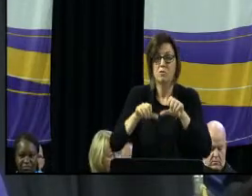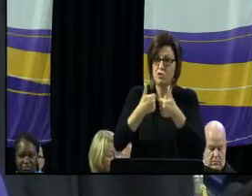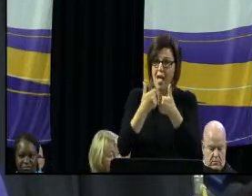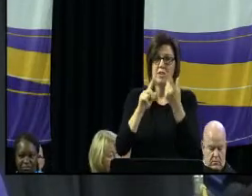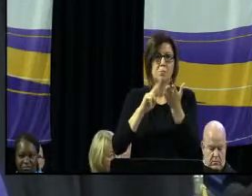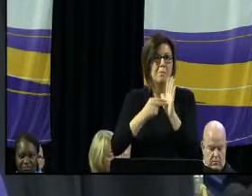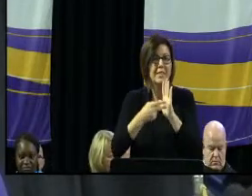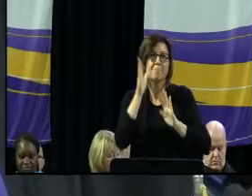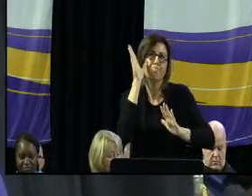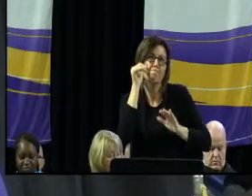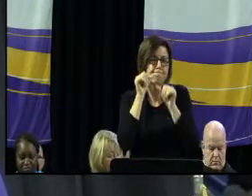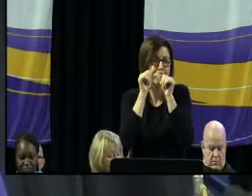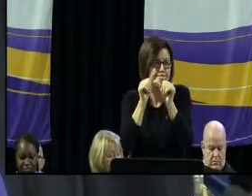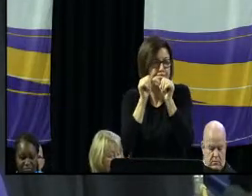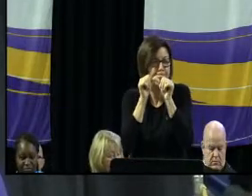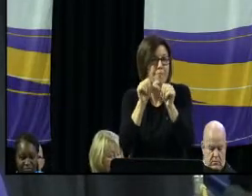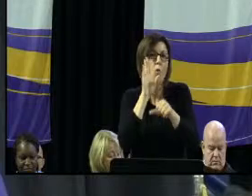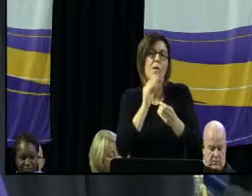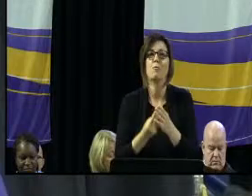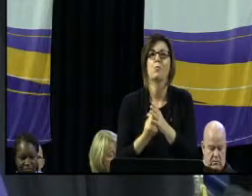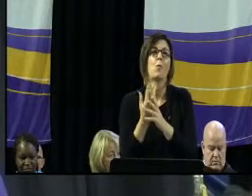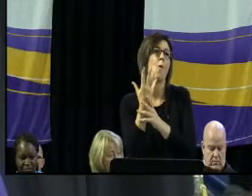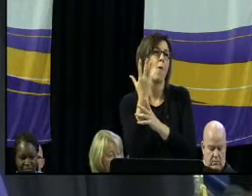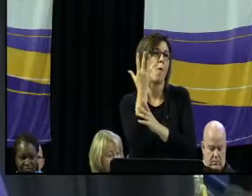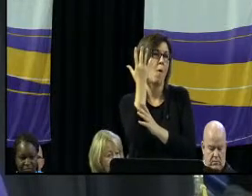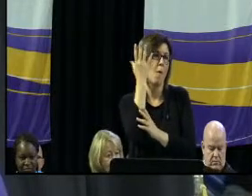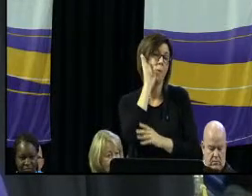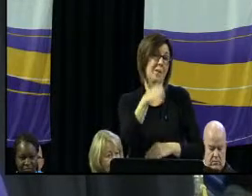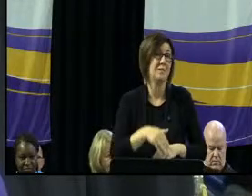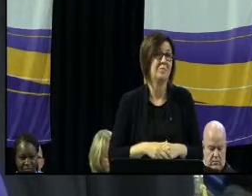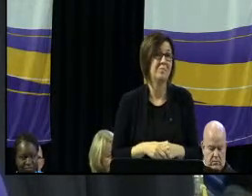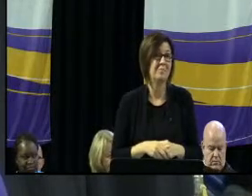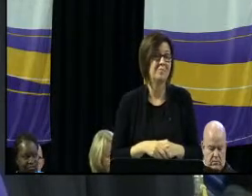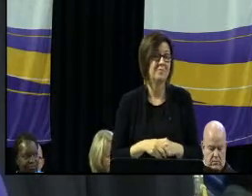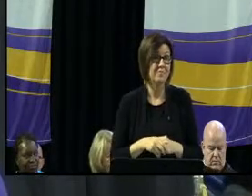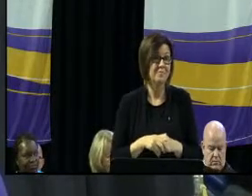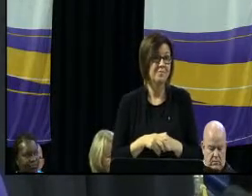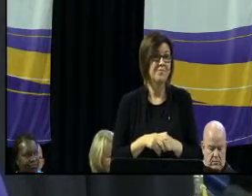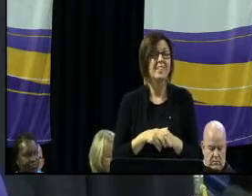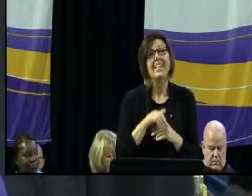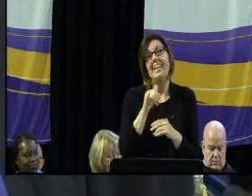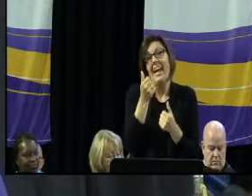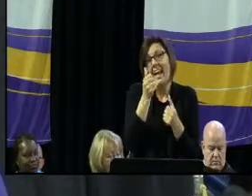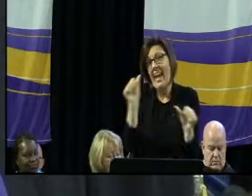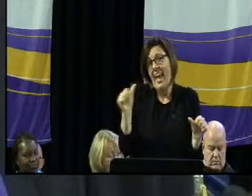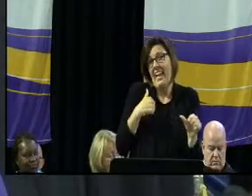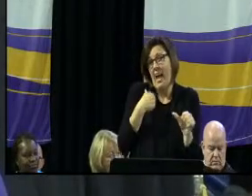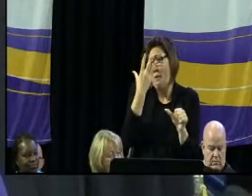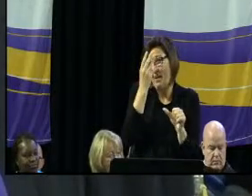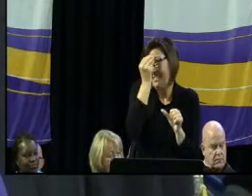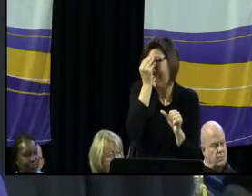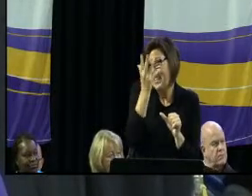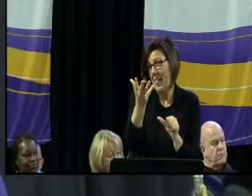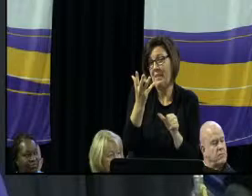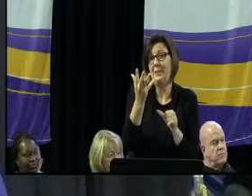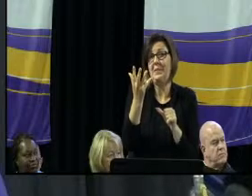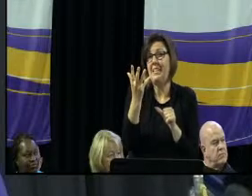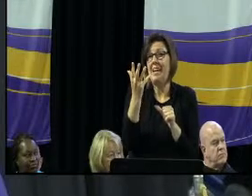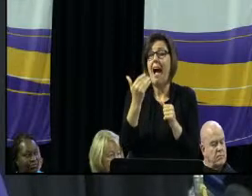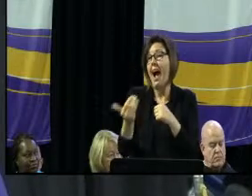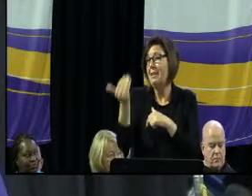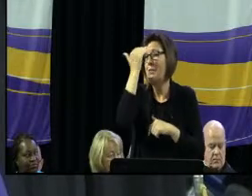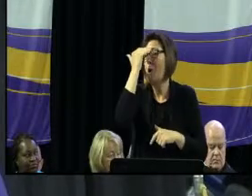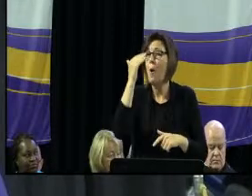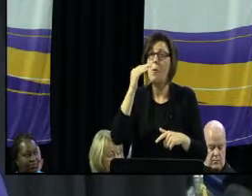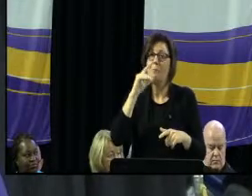intelligence. Keep both in your toolbox as you move forward. If there's anything that I can attest to with utter faith about the past